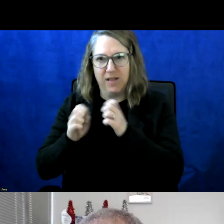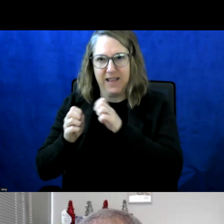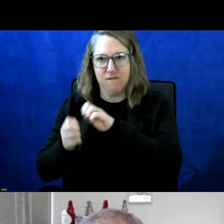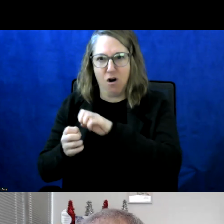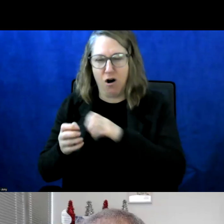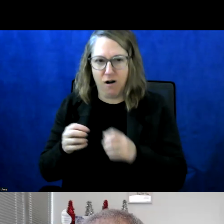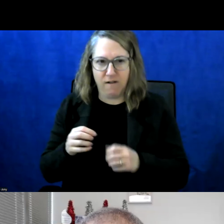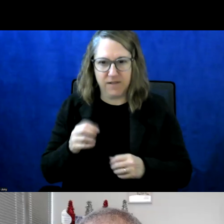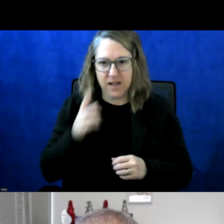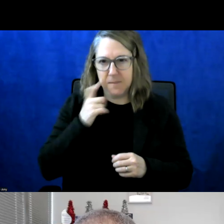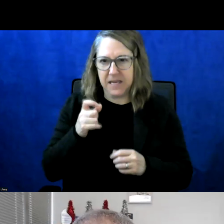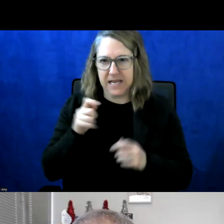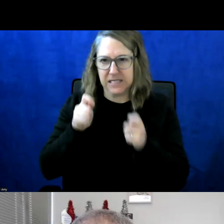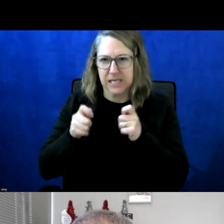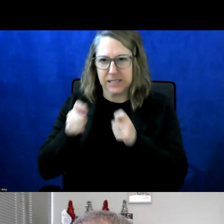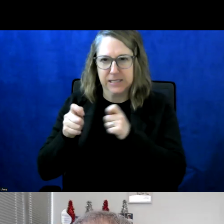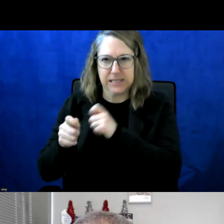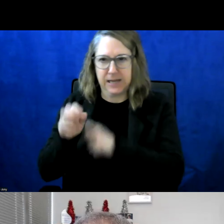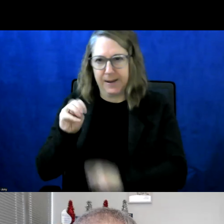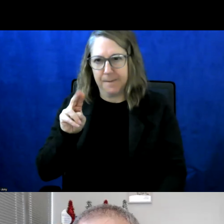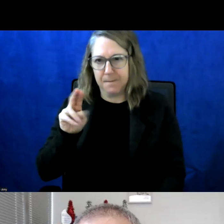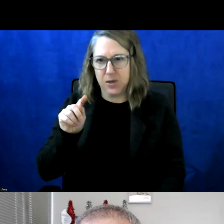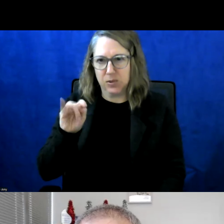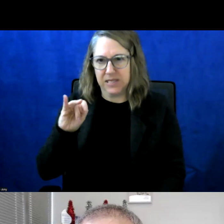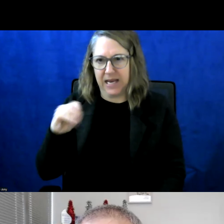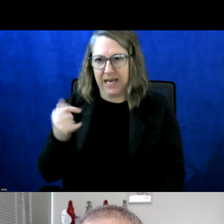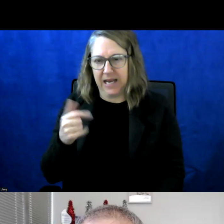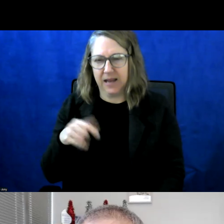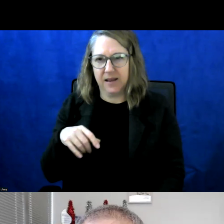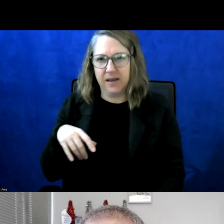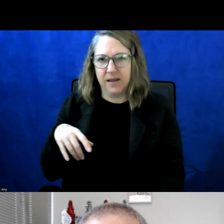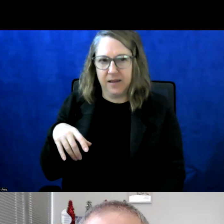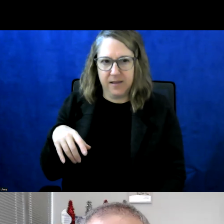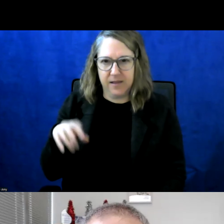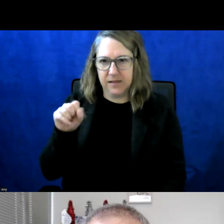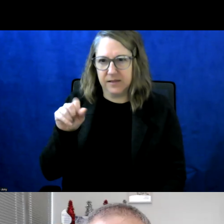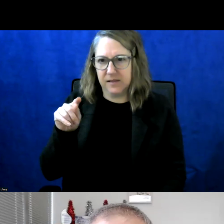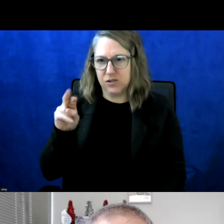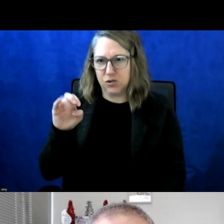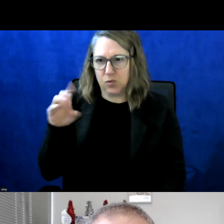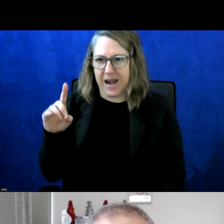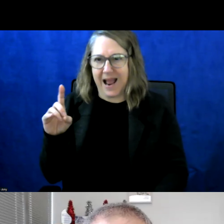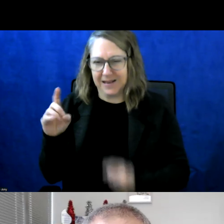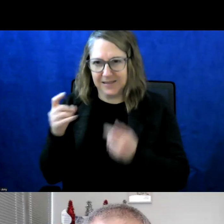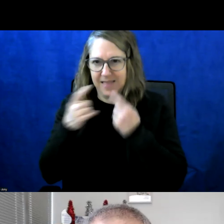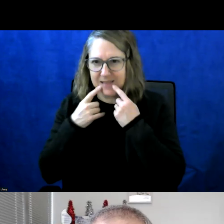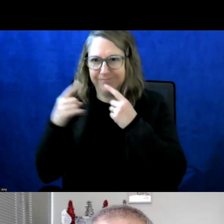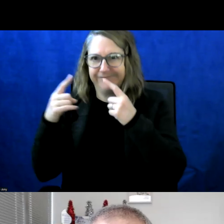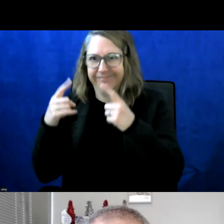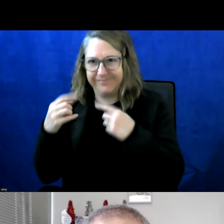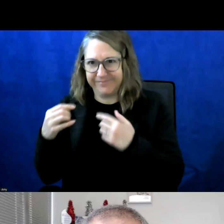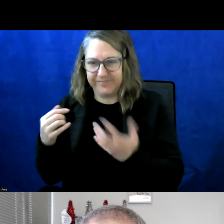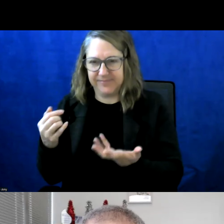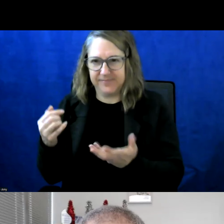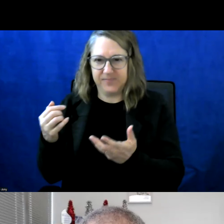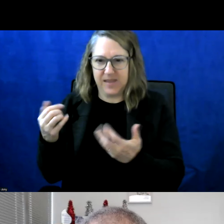it's because it's mutating. The strains that get selected are going to be those that have an advantage in terms of being more transmissible. So we get